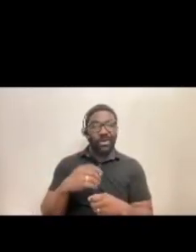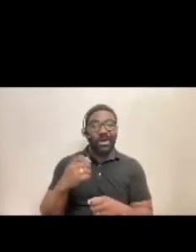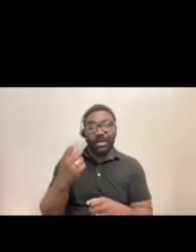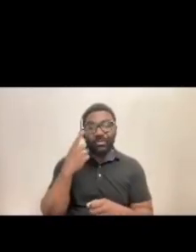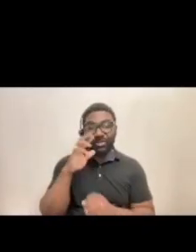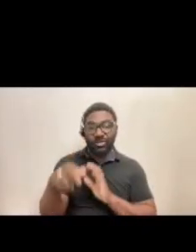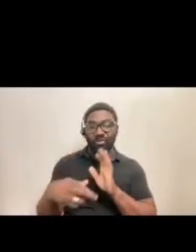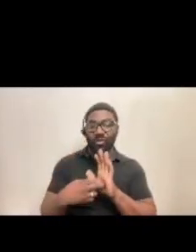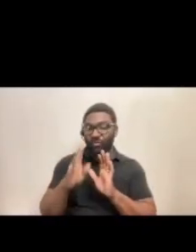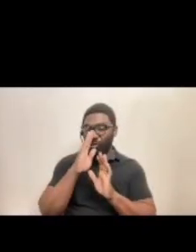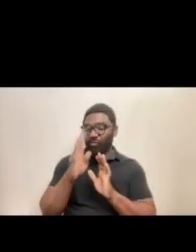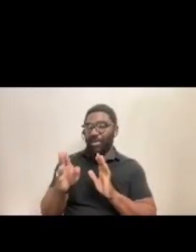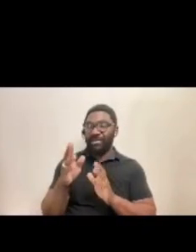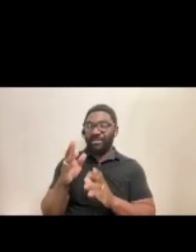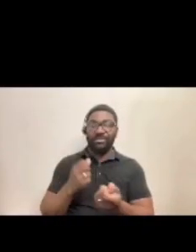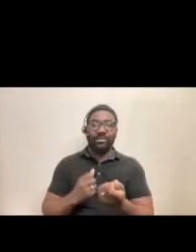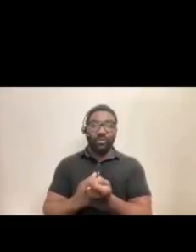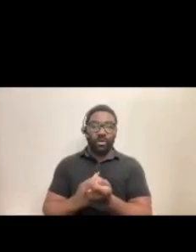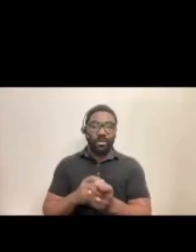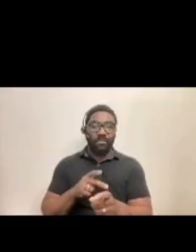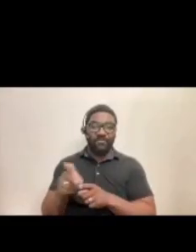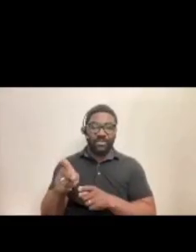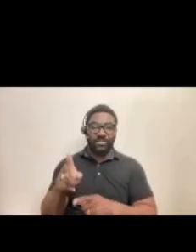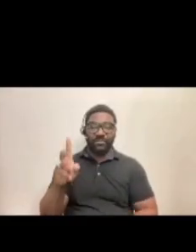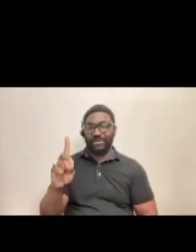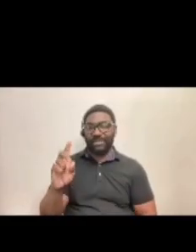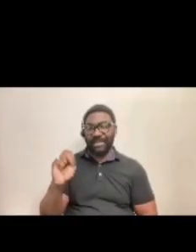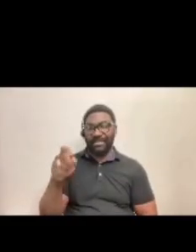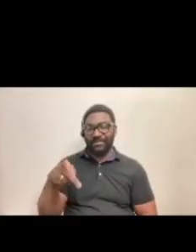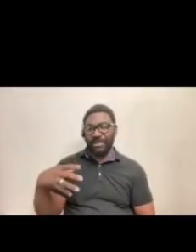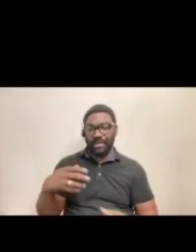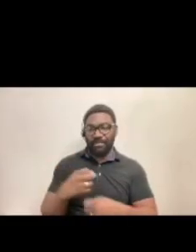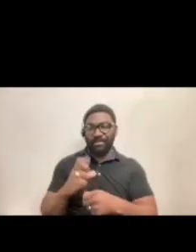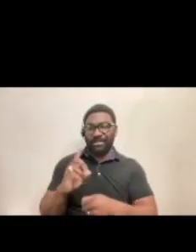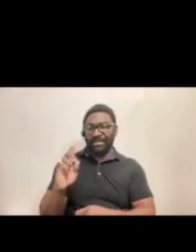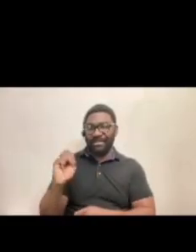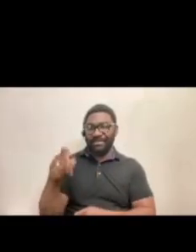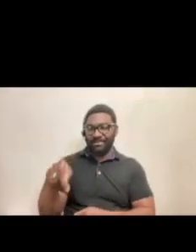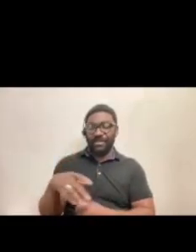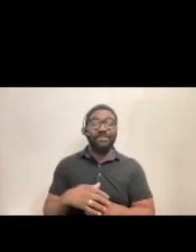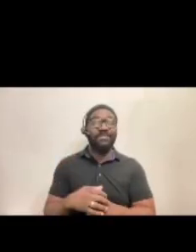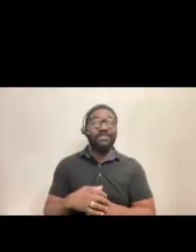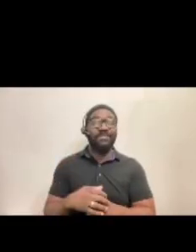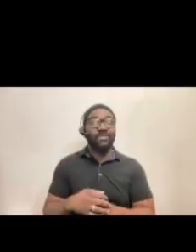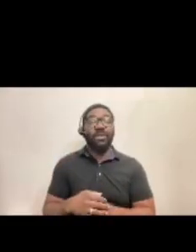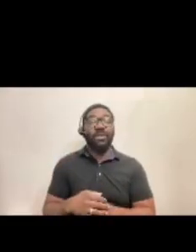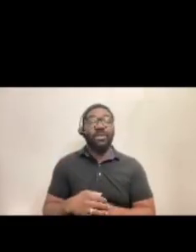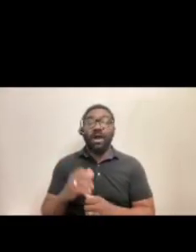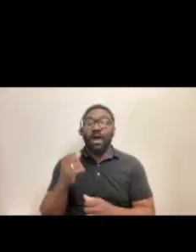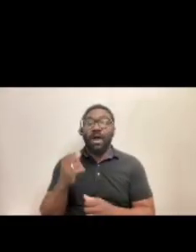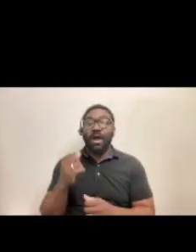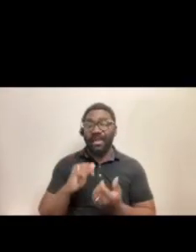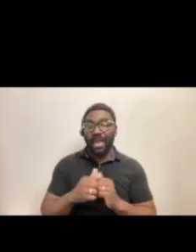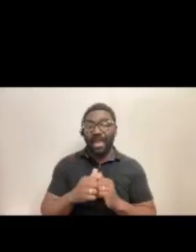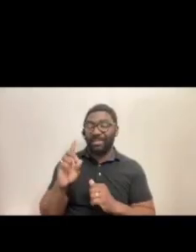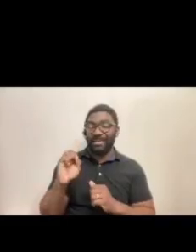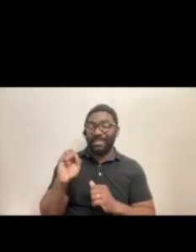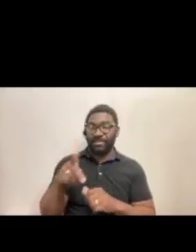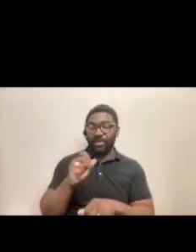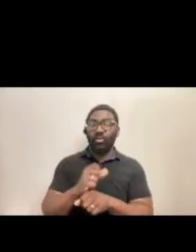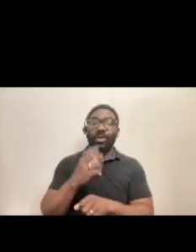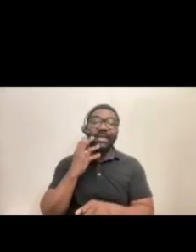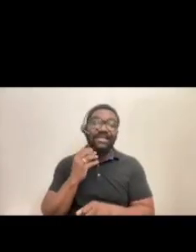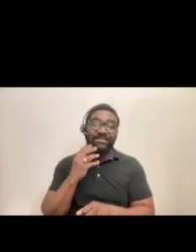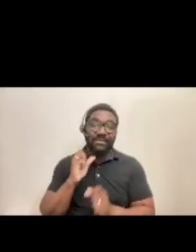support professional, also called DSP for short, and understand how the DSP work experience can lead